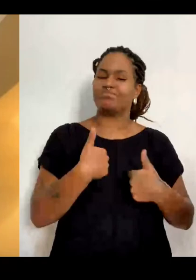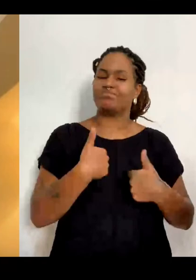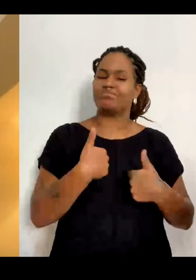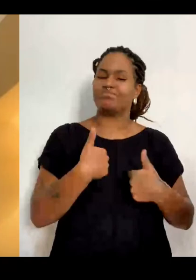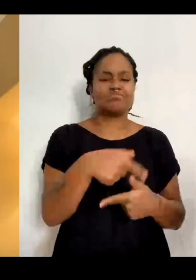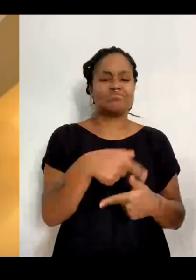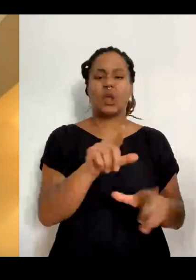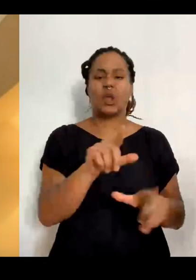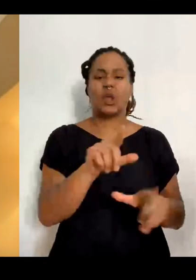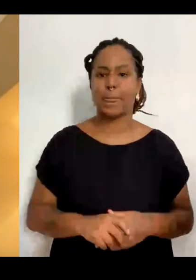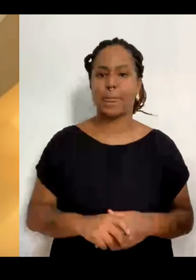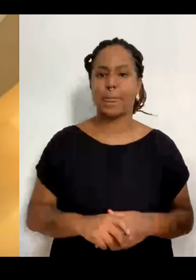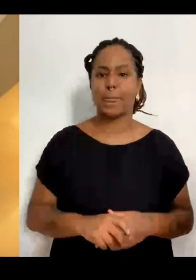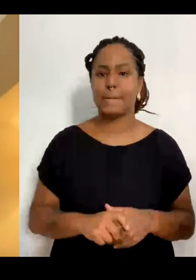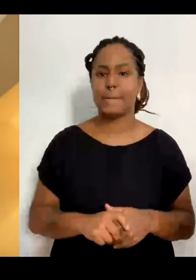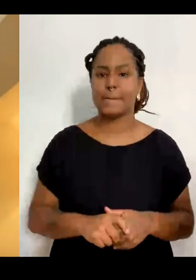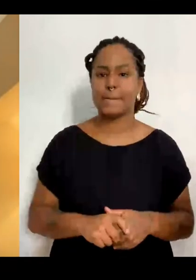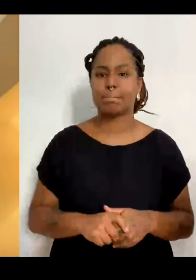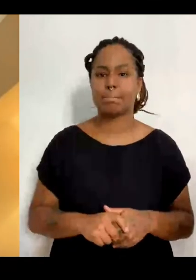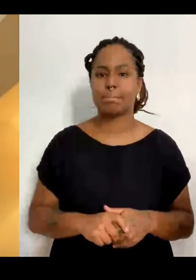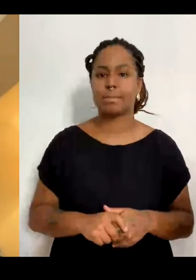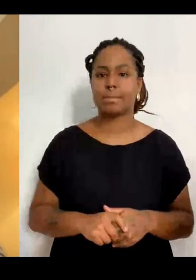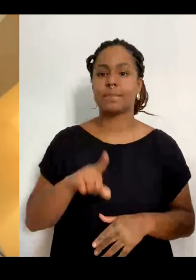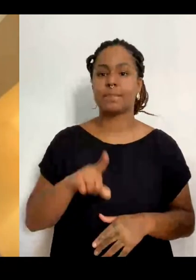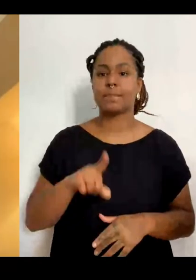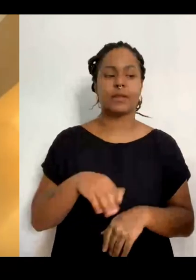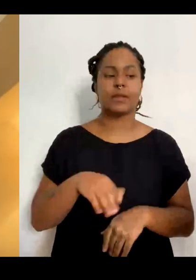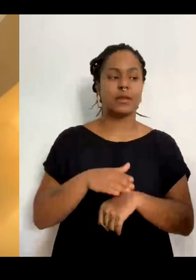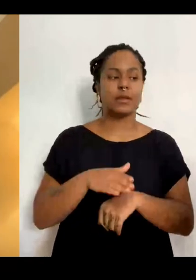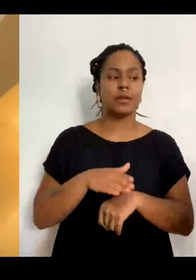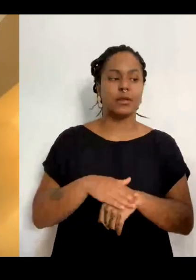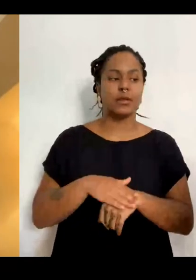this momentum foreign